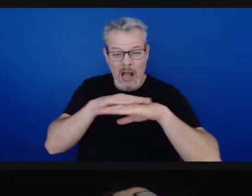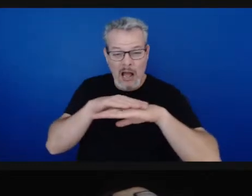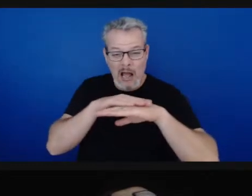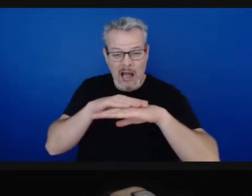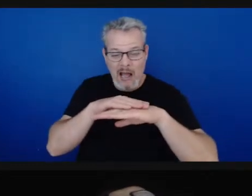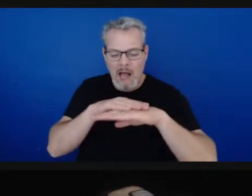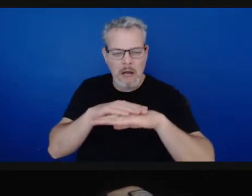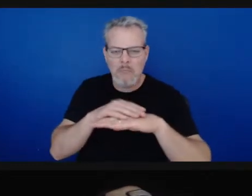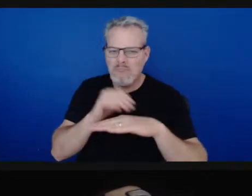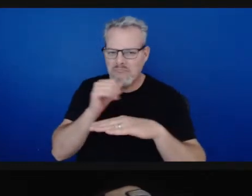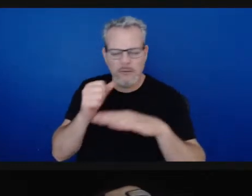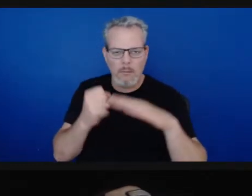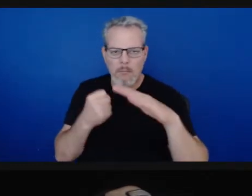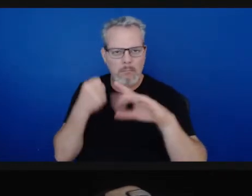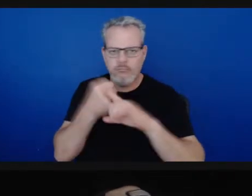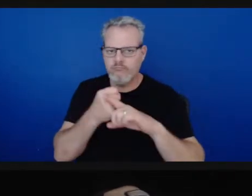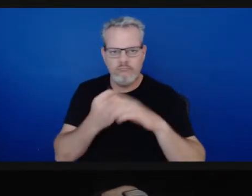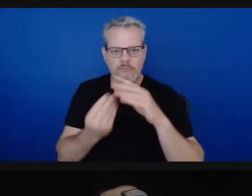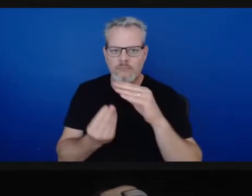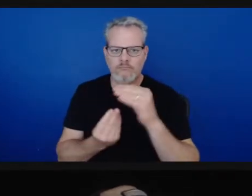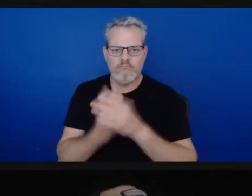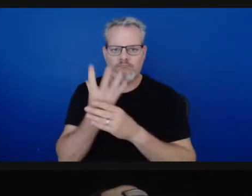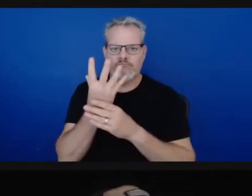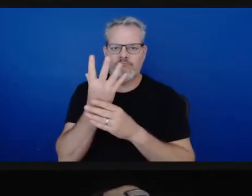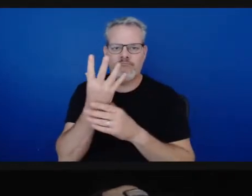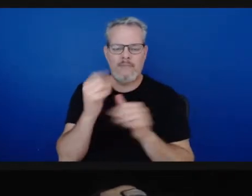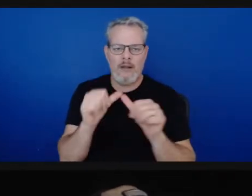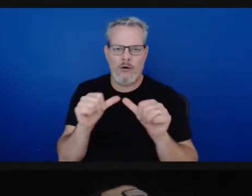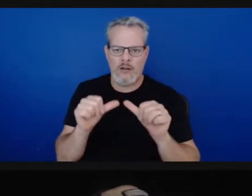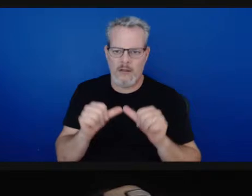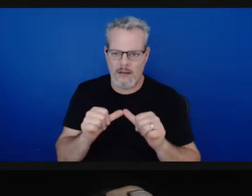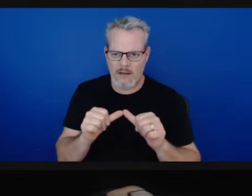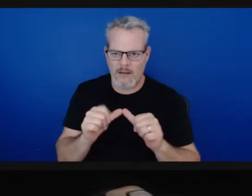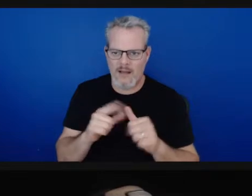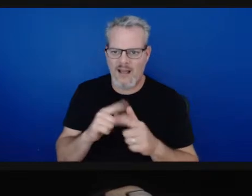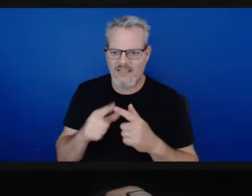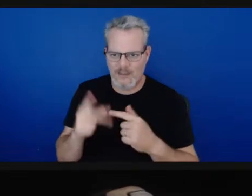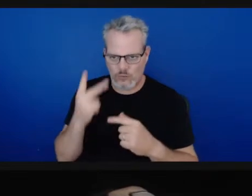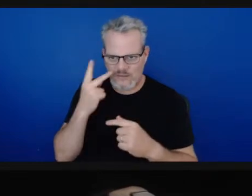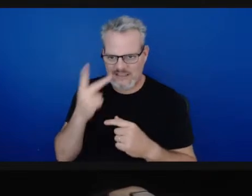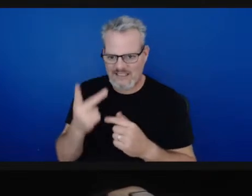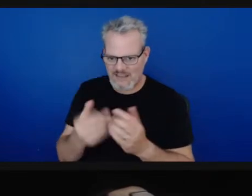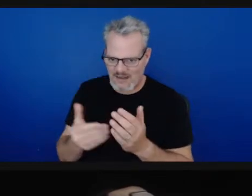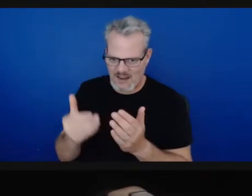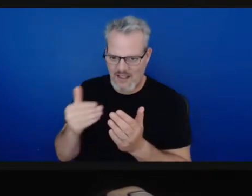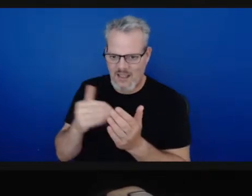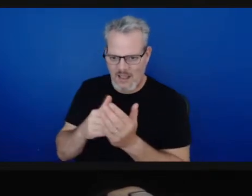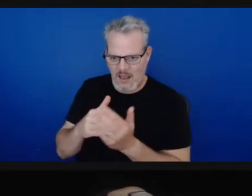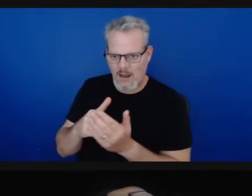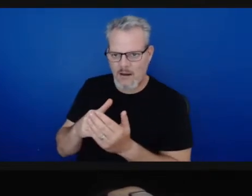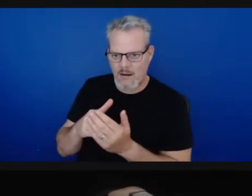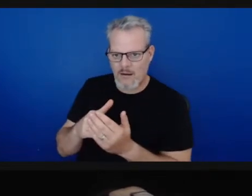didn't quite make it to the surface. And then we have the main reservoir filling after that.